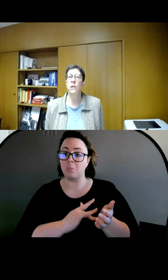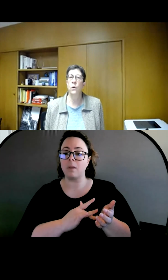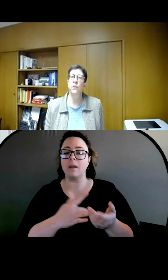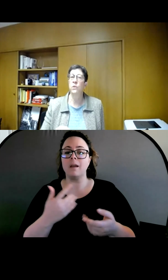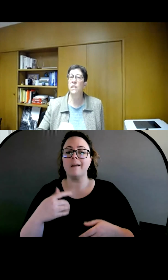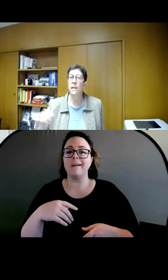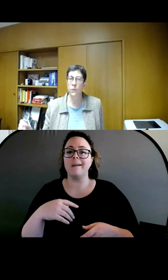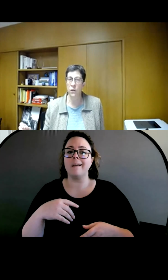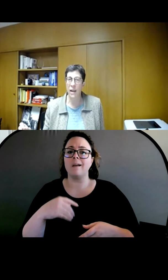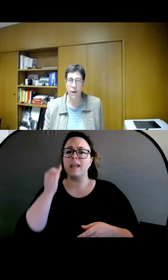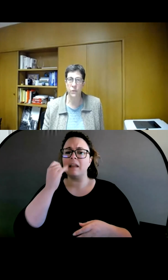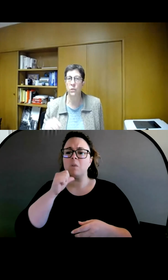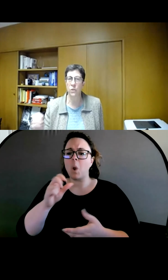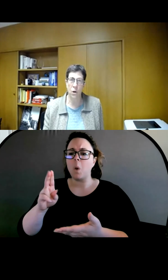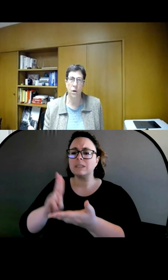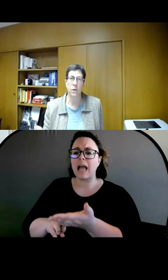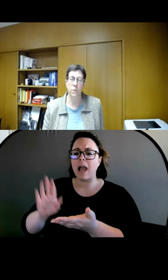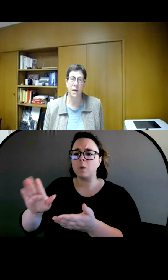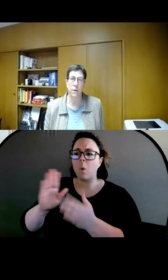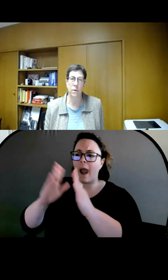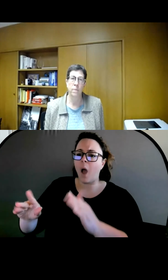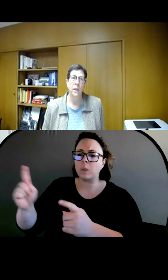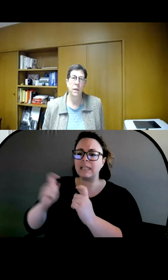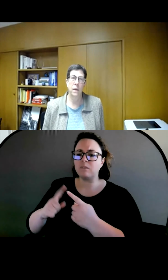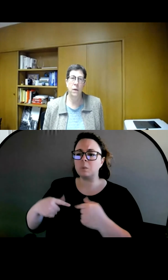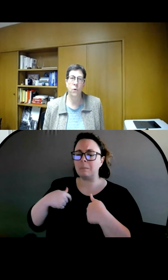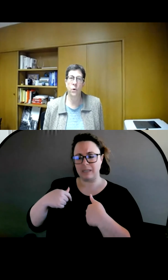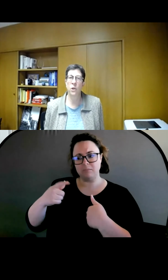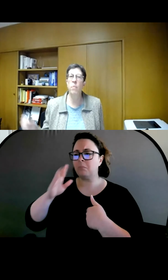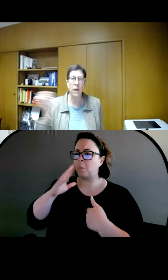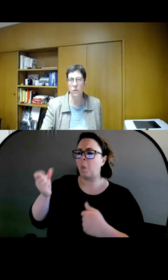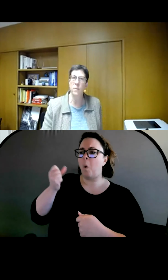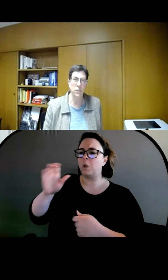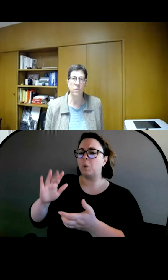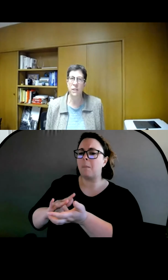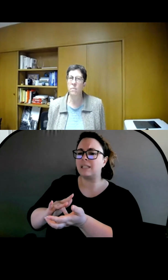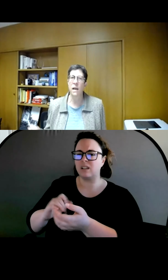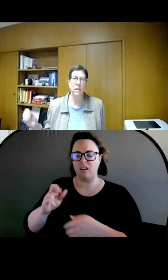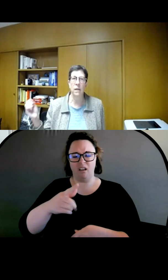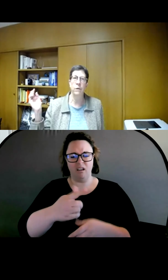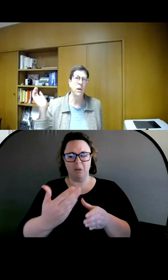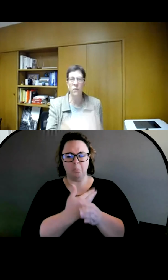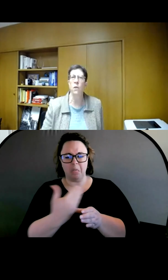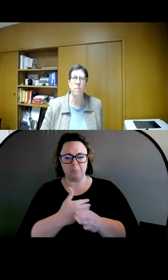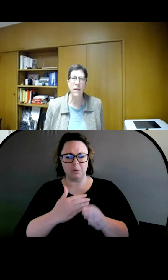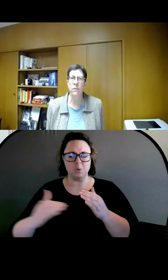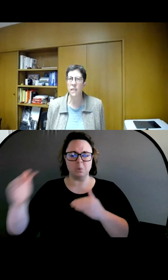Or, if you don't sign over your house or your car or whatever, or you're bothering me too much, I'm not, you